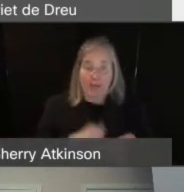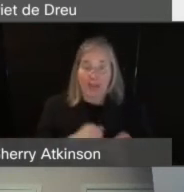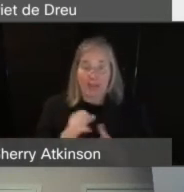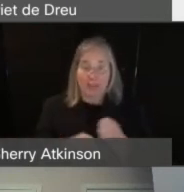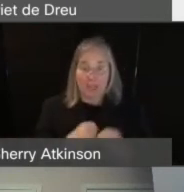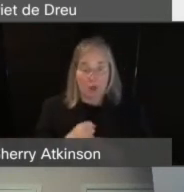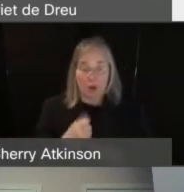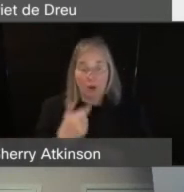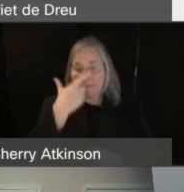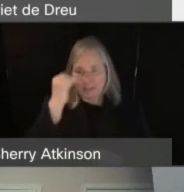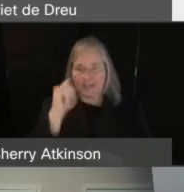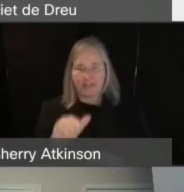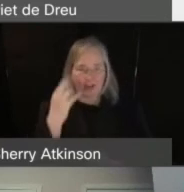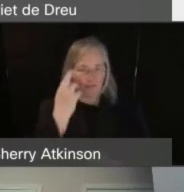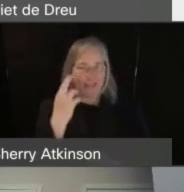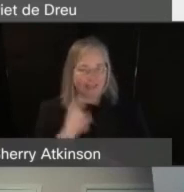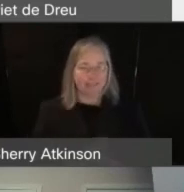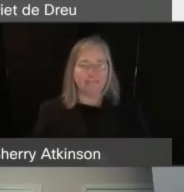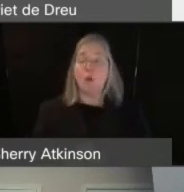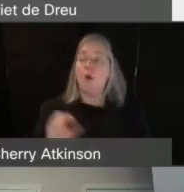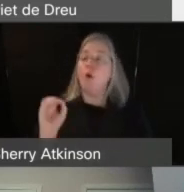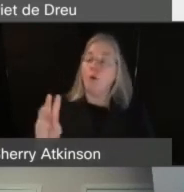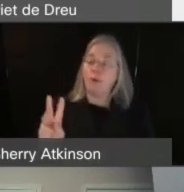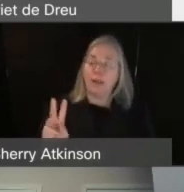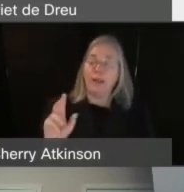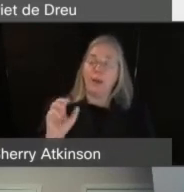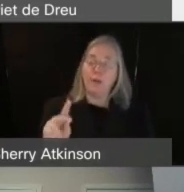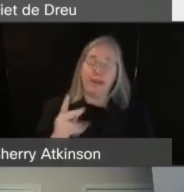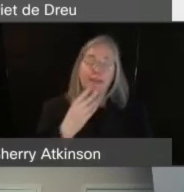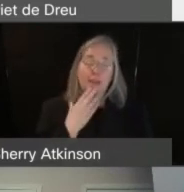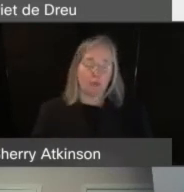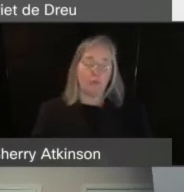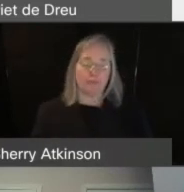I see. Thank you. Sure.